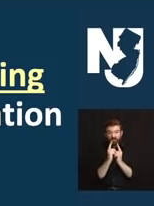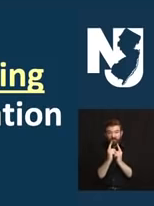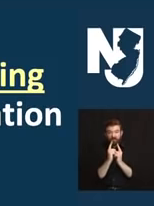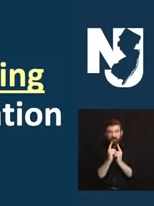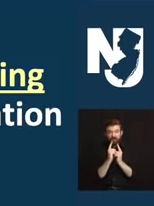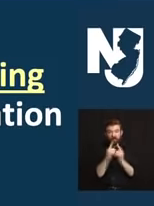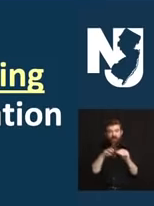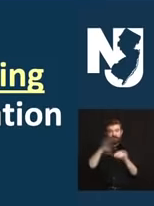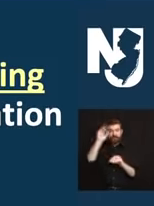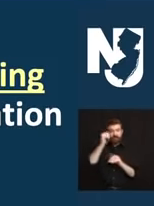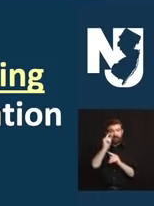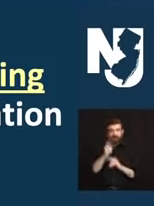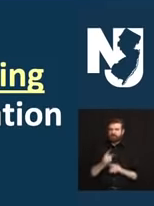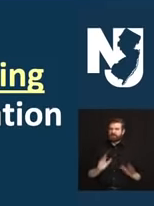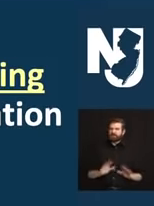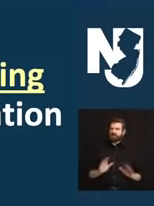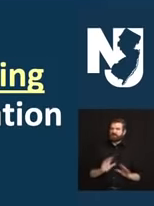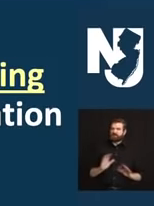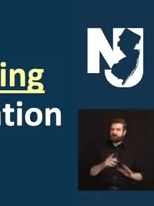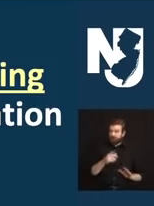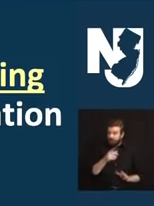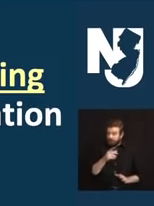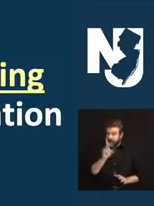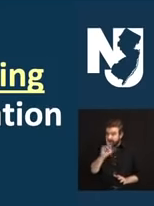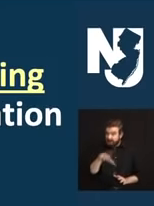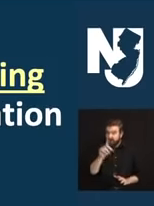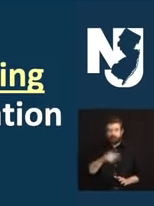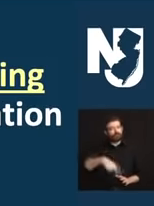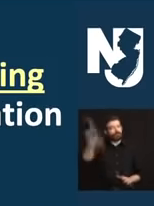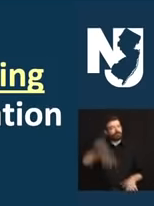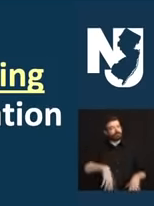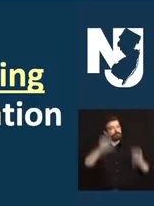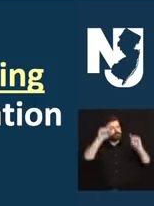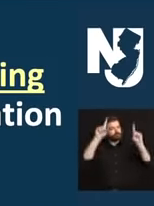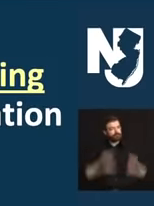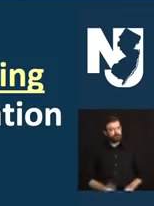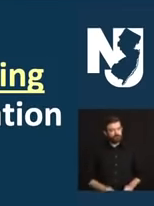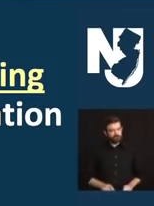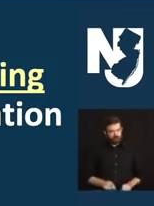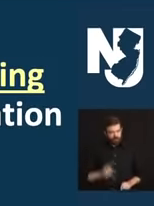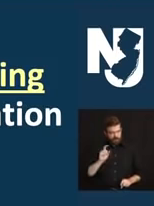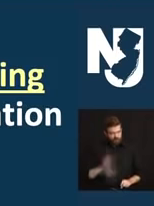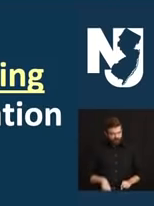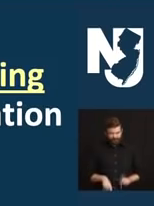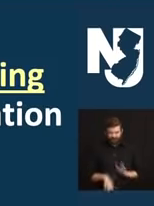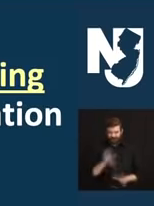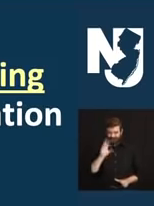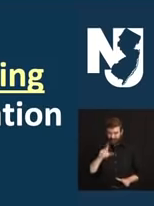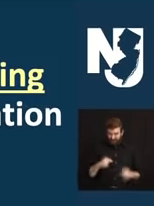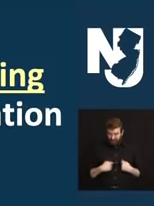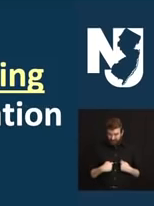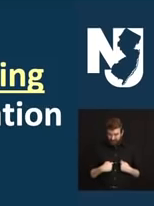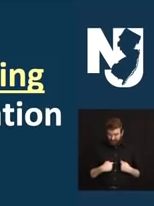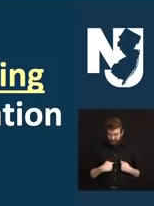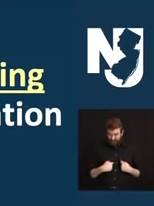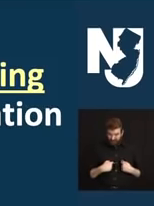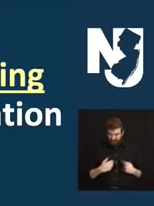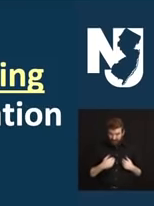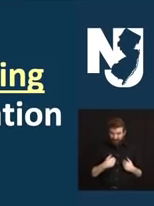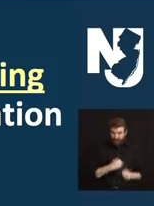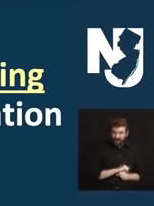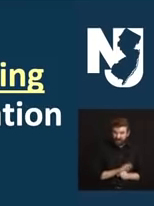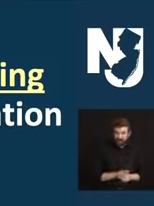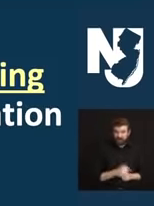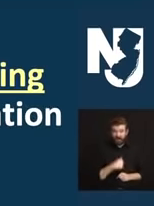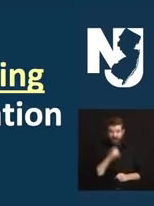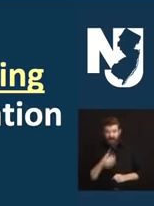carrying the coronavirus that causes COVID-19 is not just about your health, but it's also about your family's health and your friends